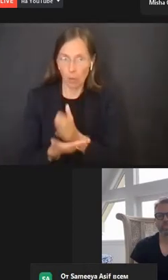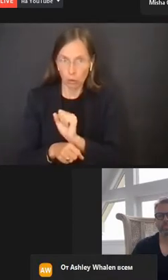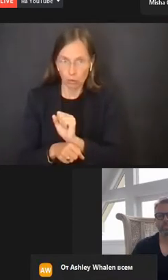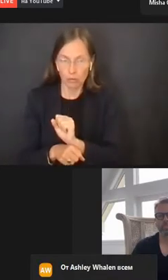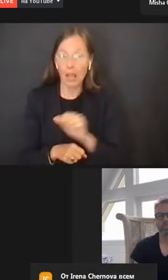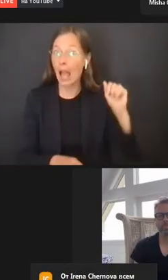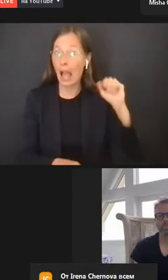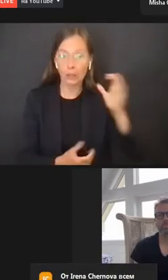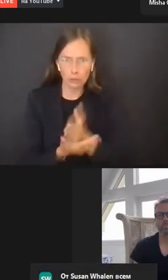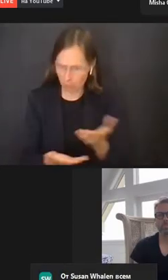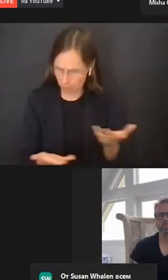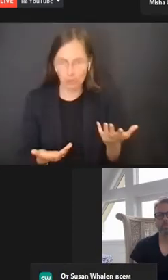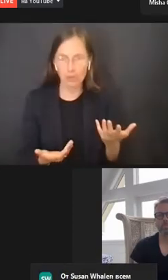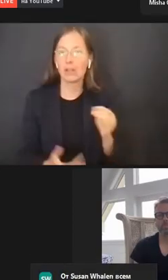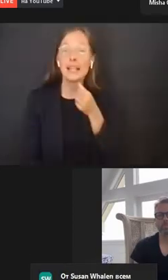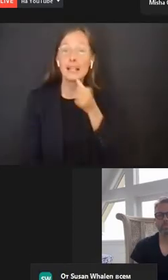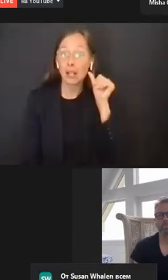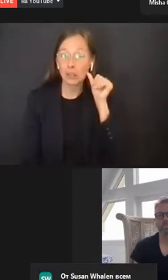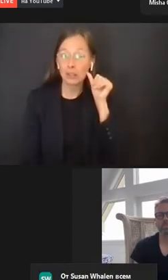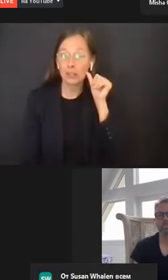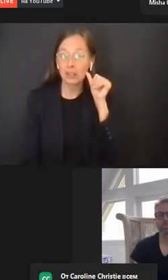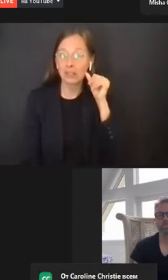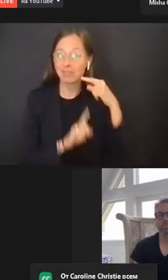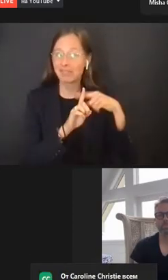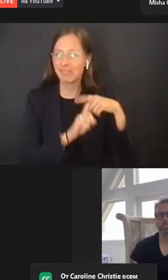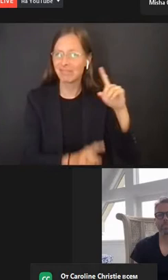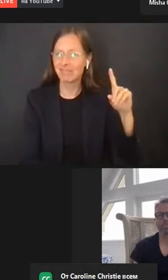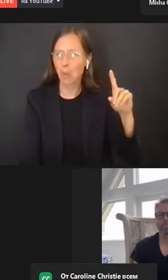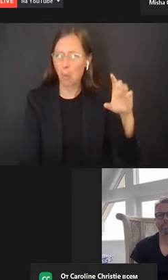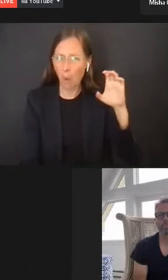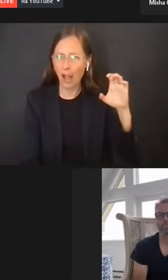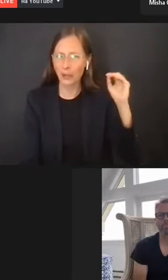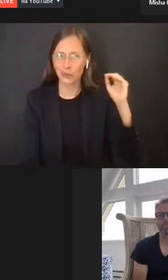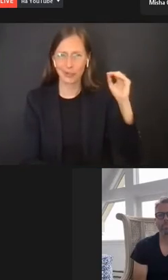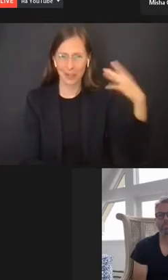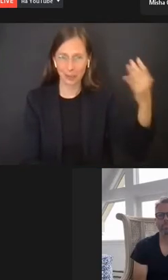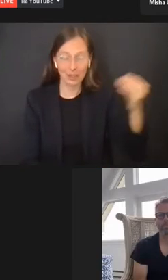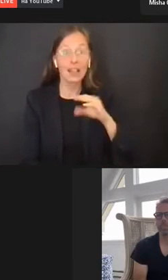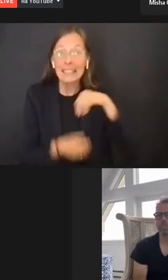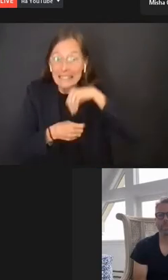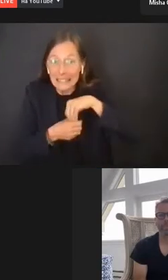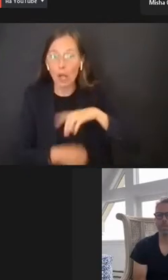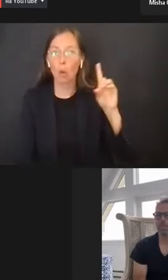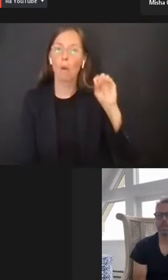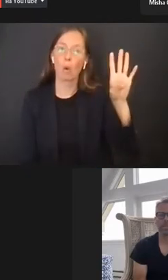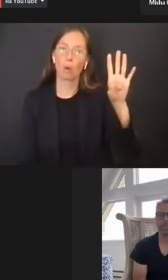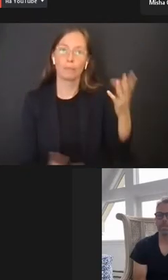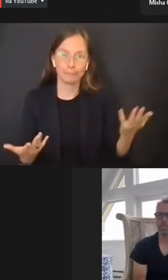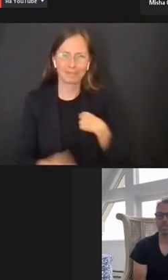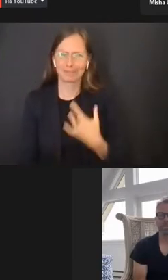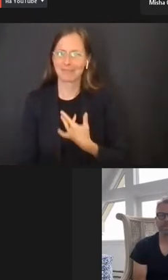and yesterday it was 100 degrees outside and 104 degrees inside. And I felt